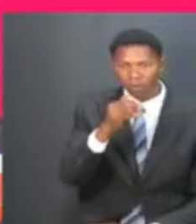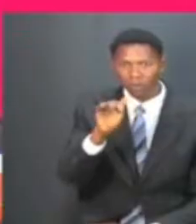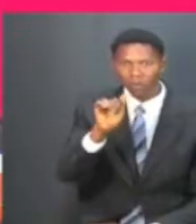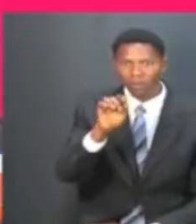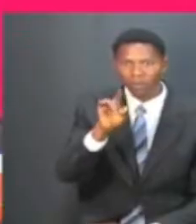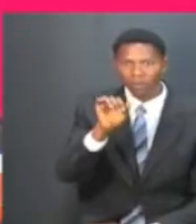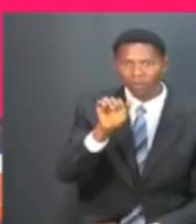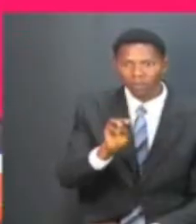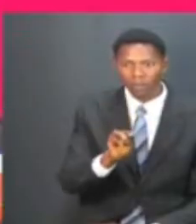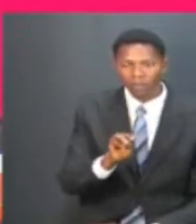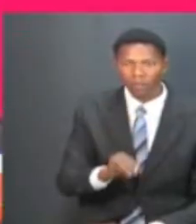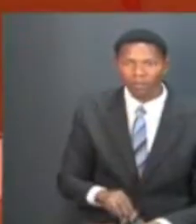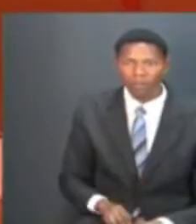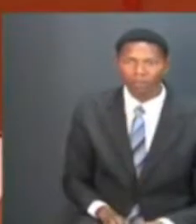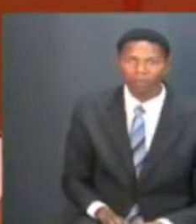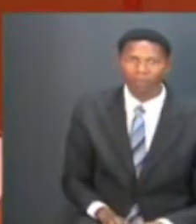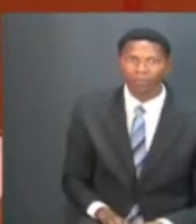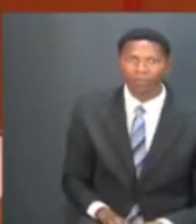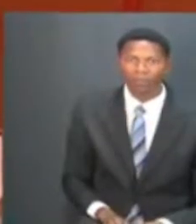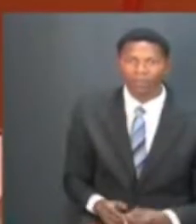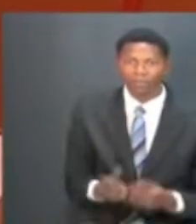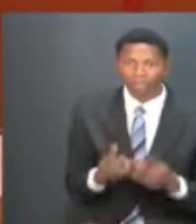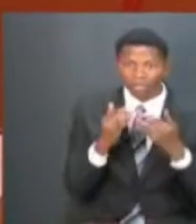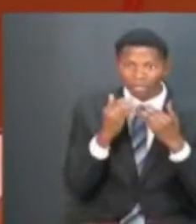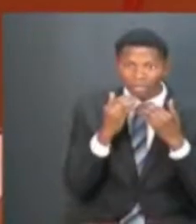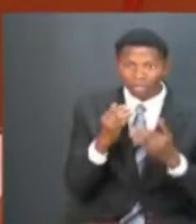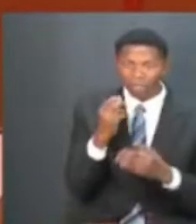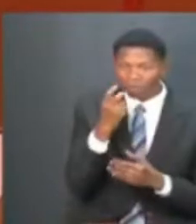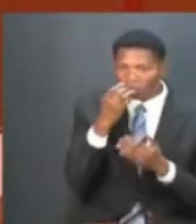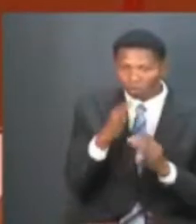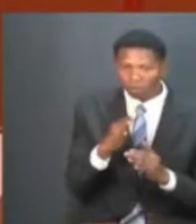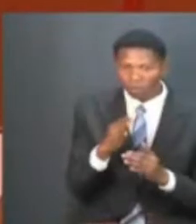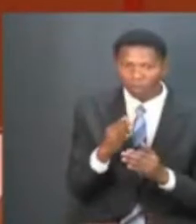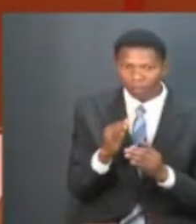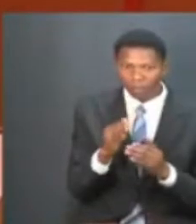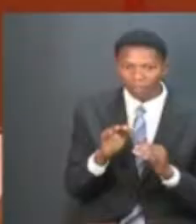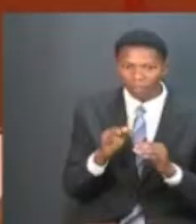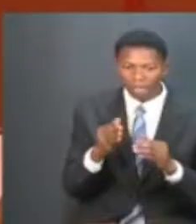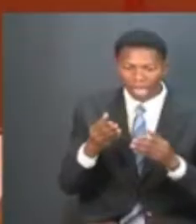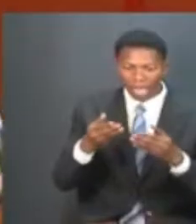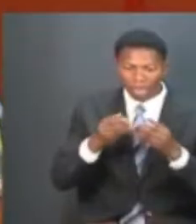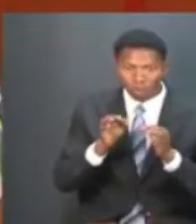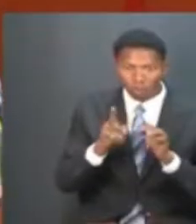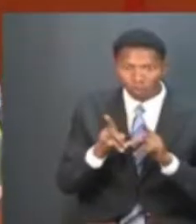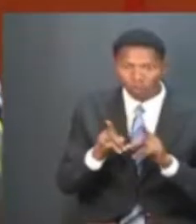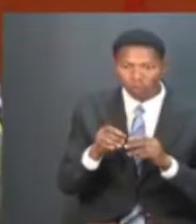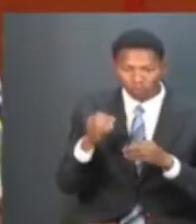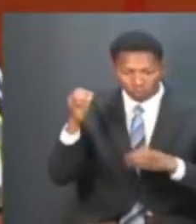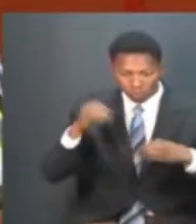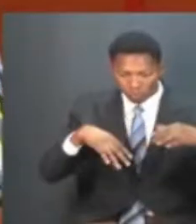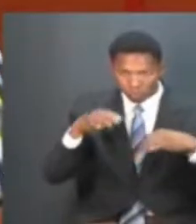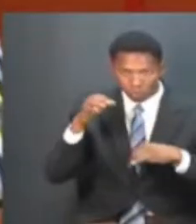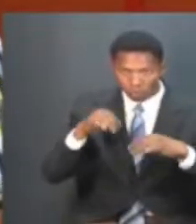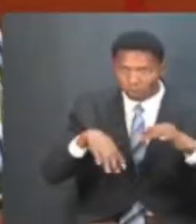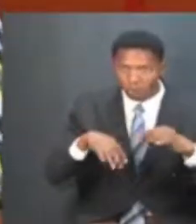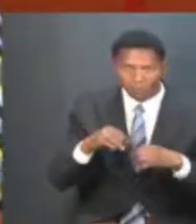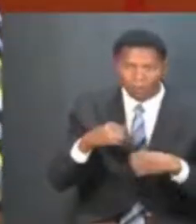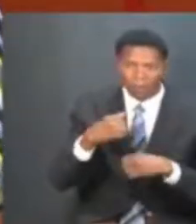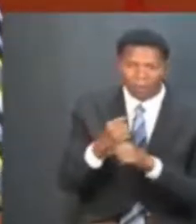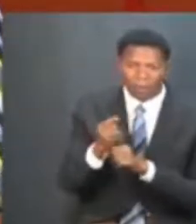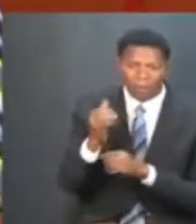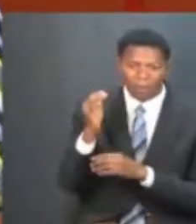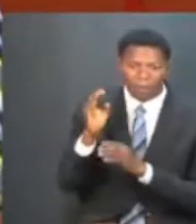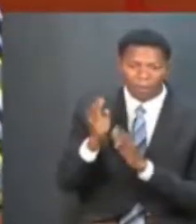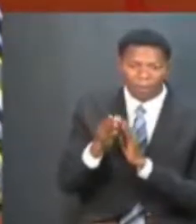the opportunity to make some few comments on the statement made by our colleague, the MP